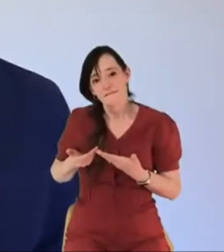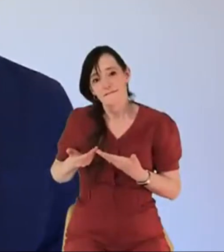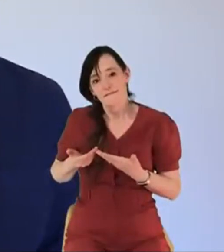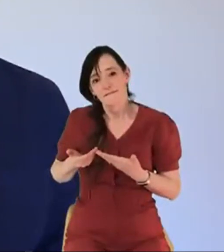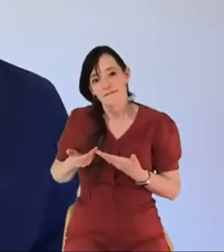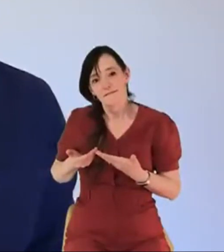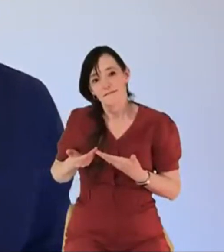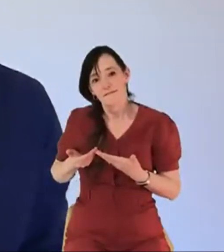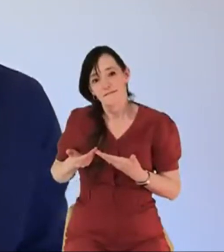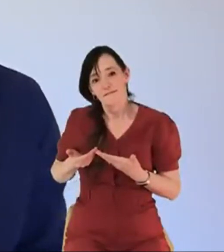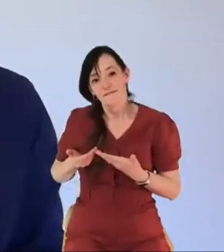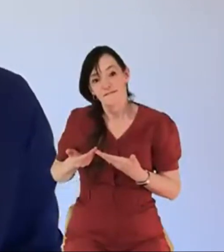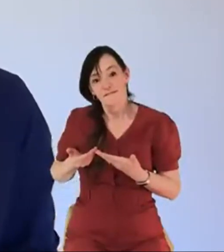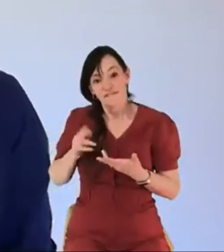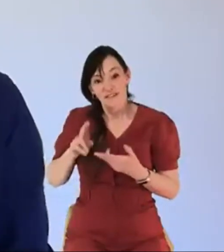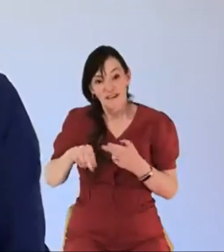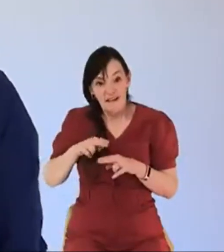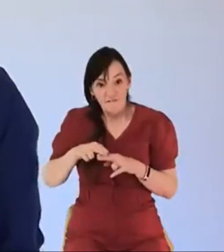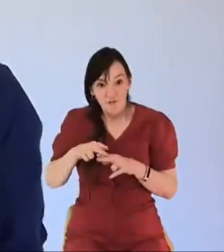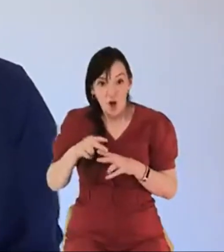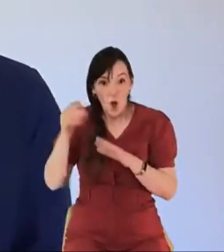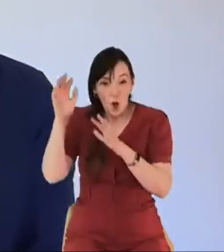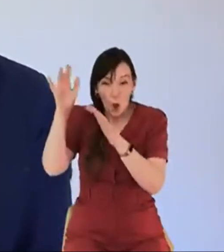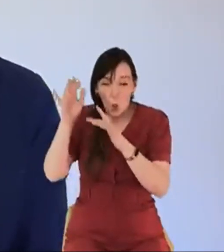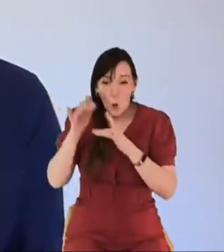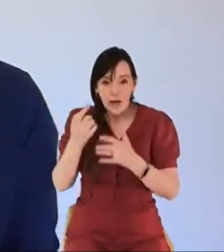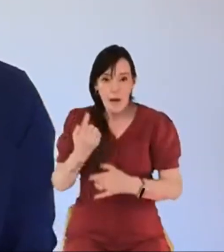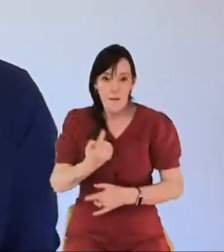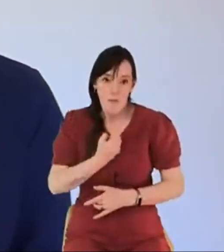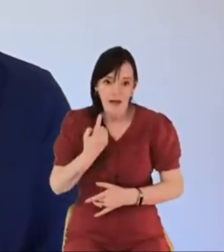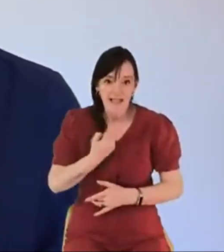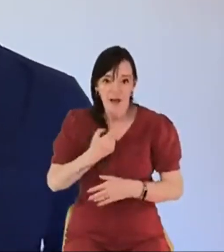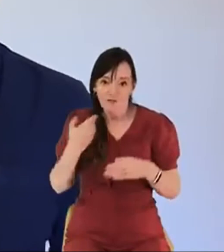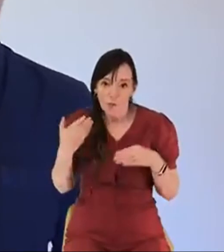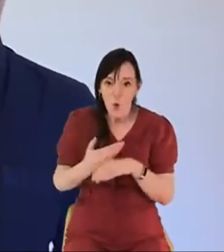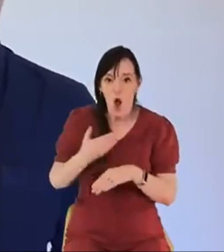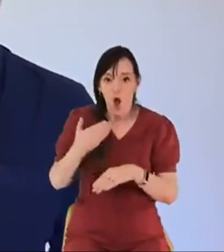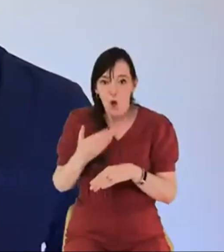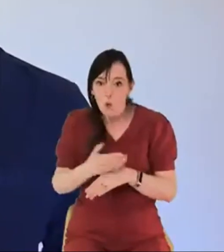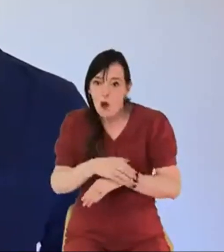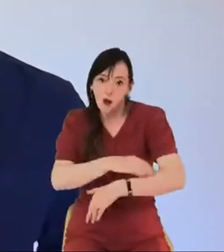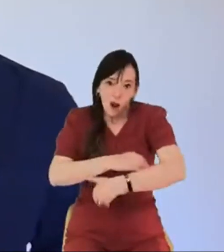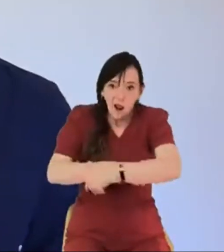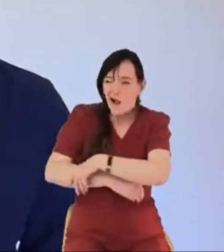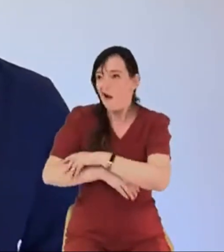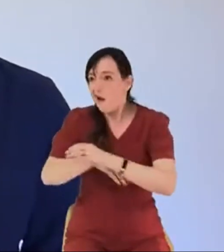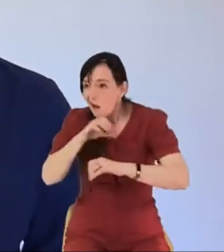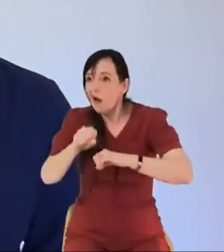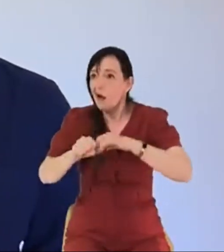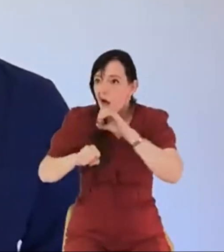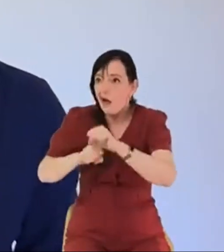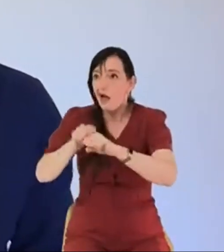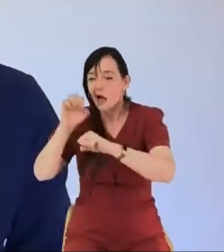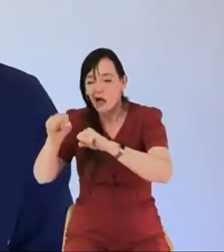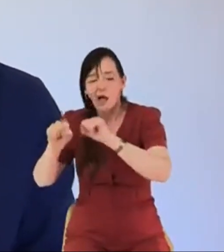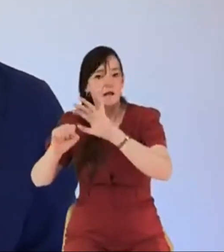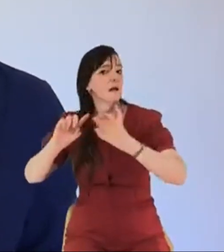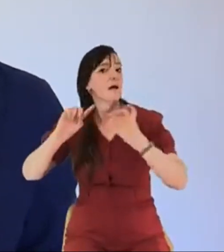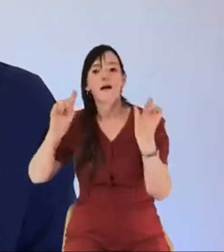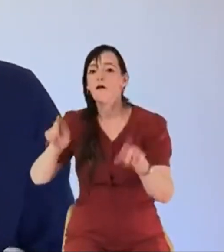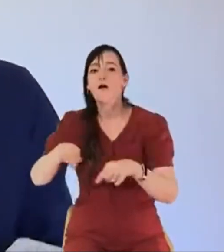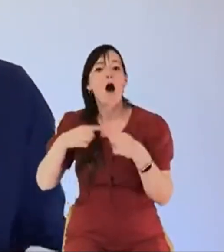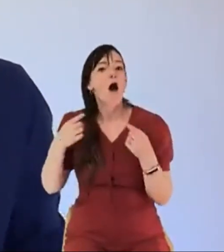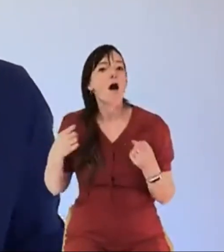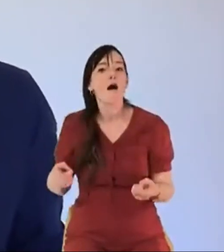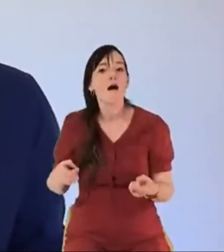if glory was something i had to get for myself not a chance small boat big sea